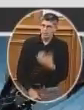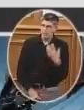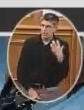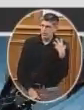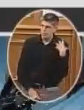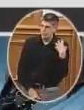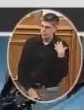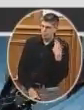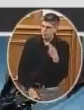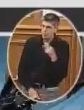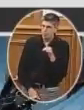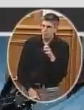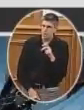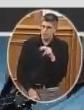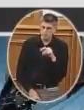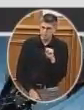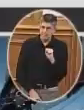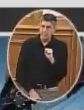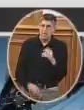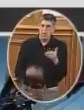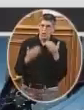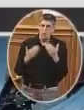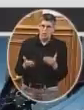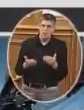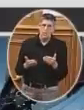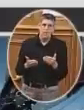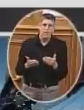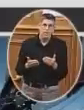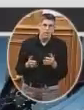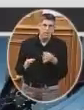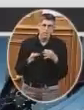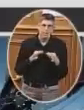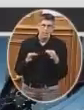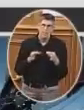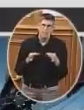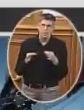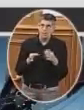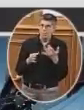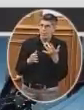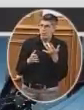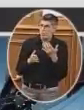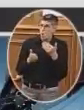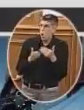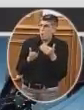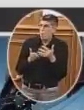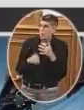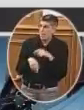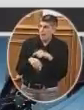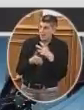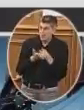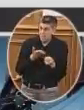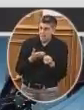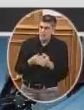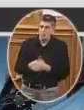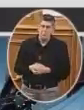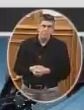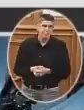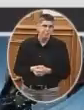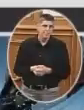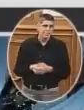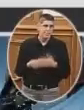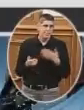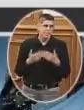Chairperson Parsons, I'll go ahead and proceed with the overview since we're almost on time. The